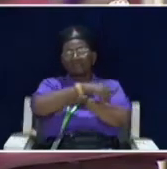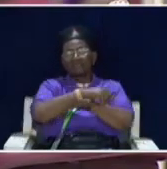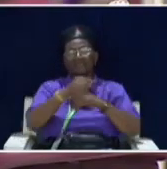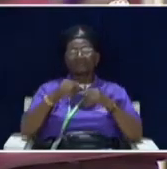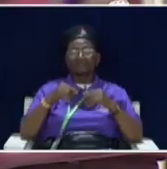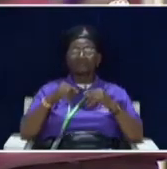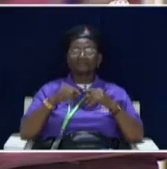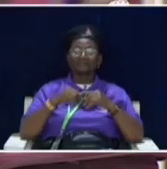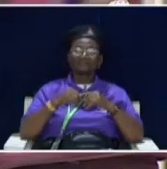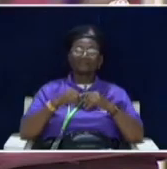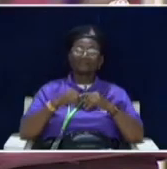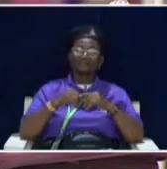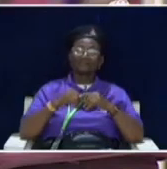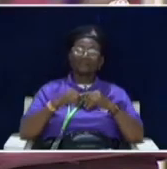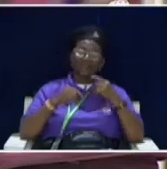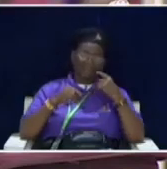ni.